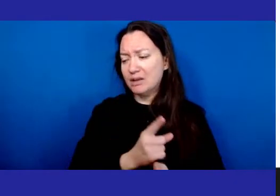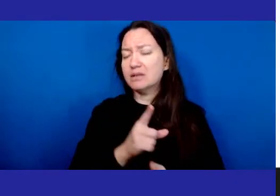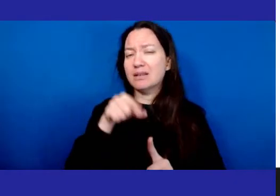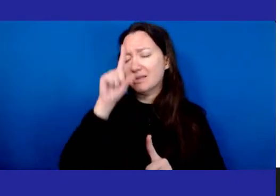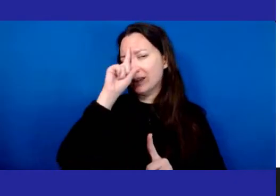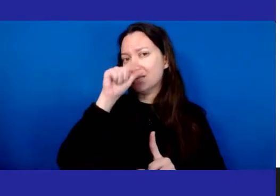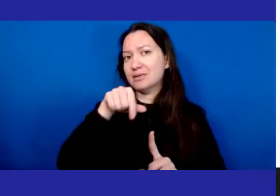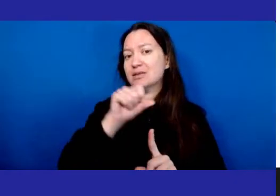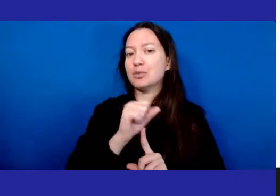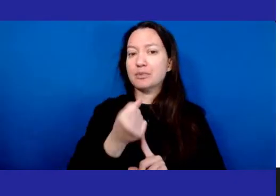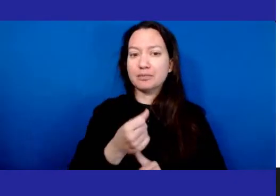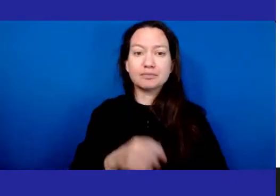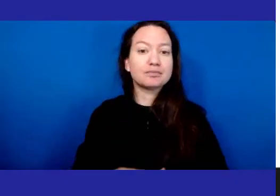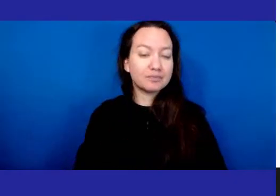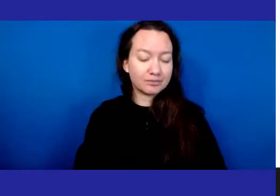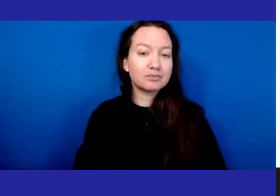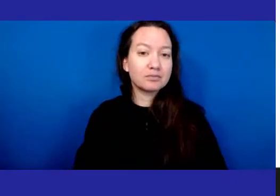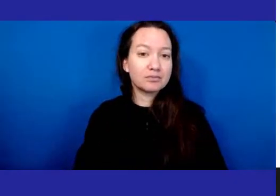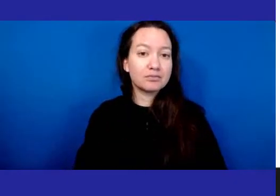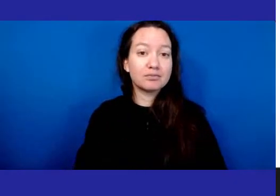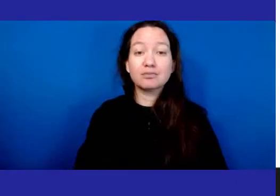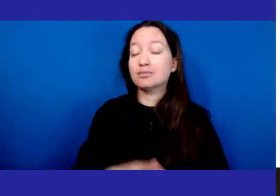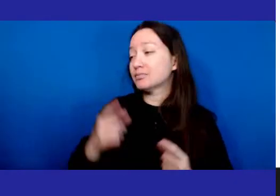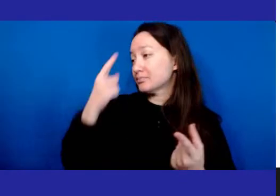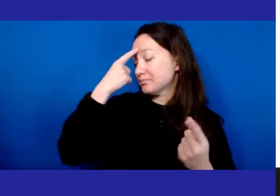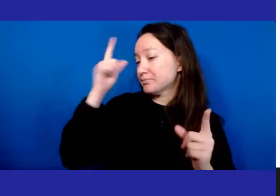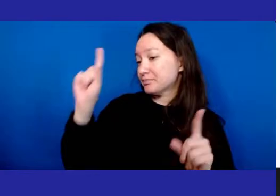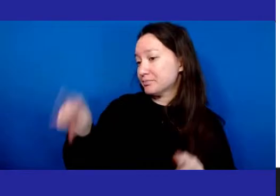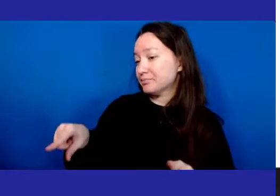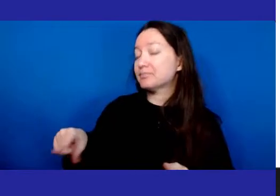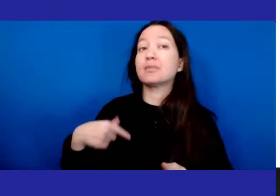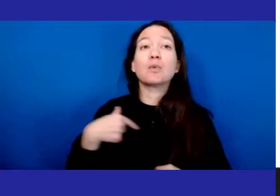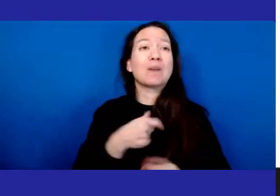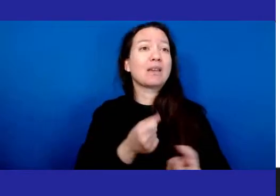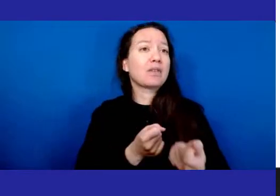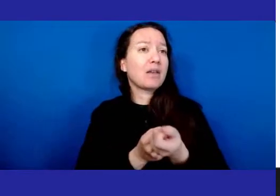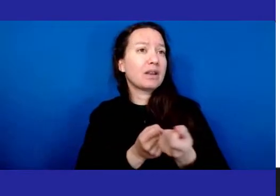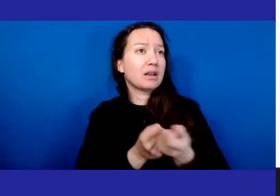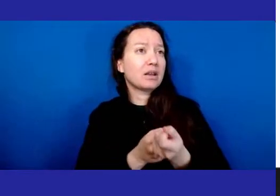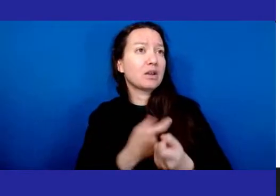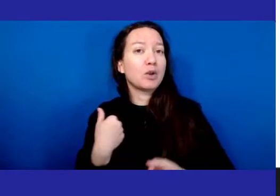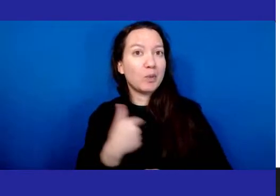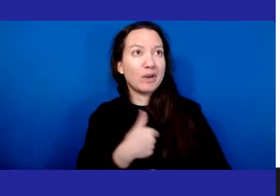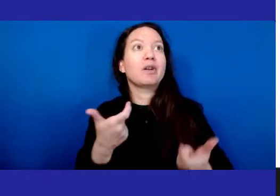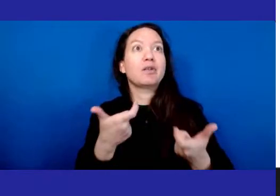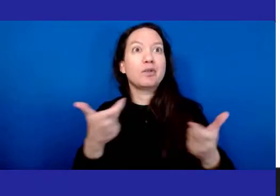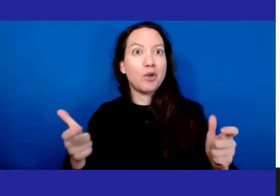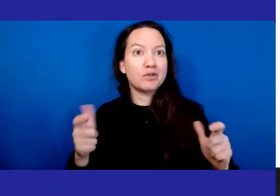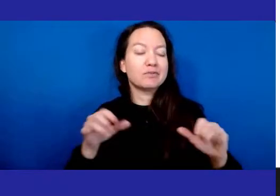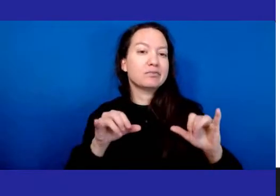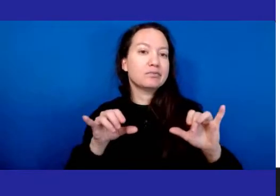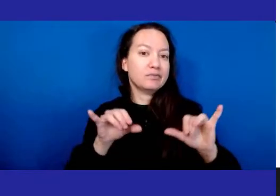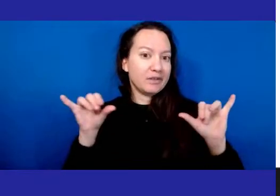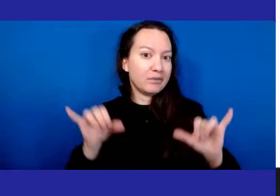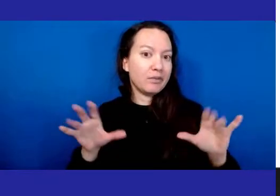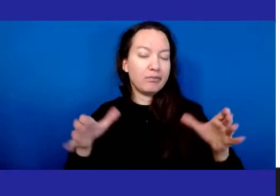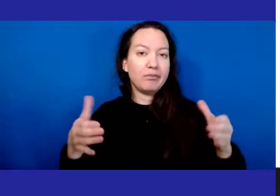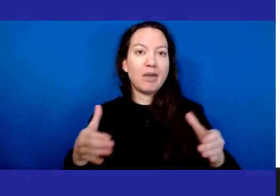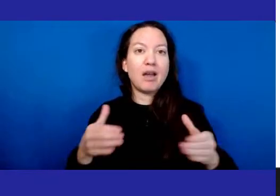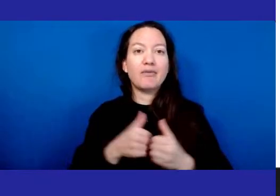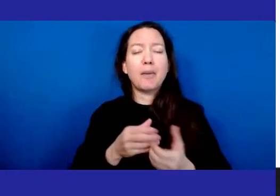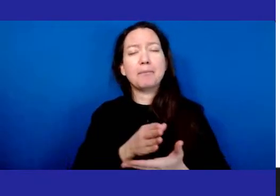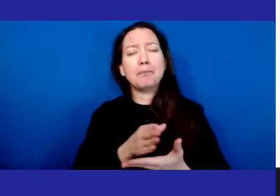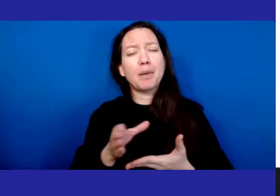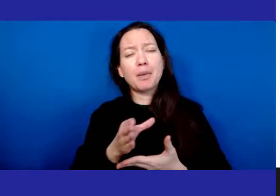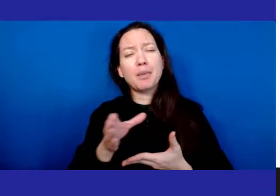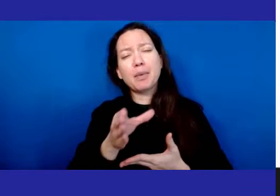stage. So. I agree about us advocating because we are the largest system, and I think there's a path forward